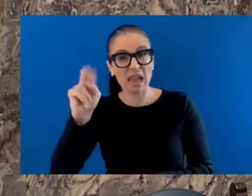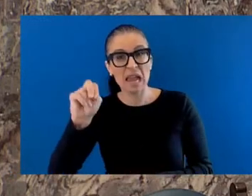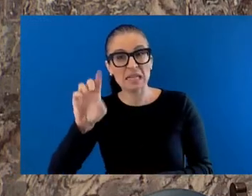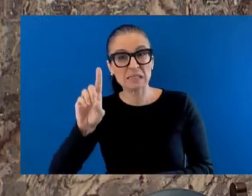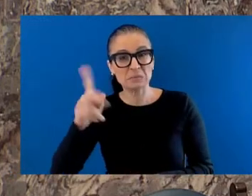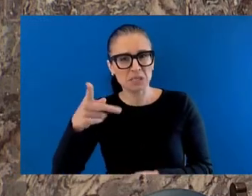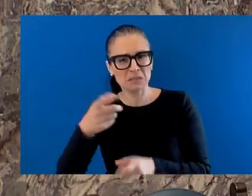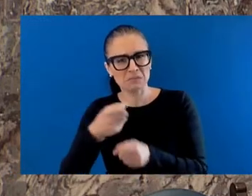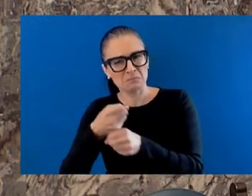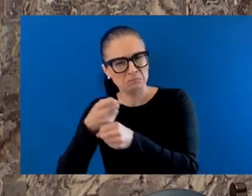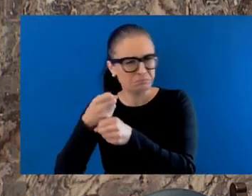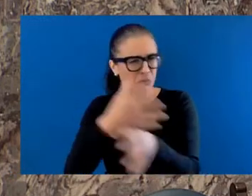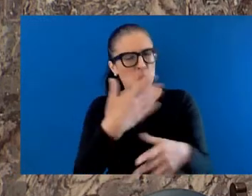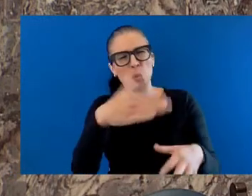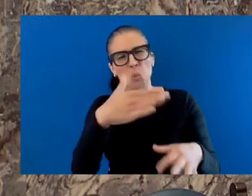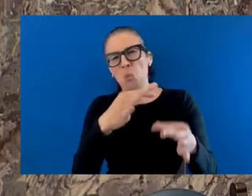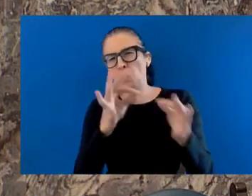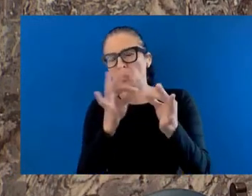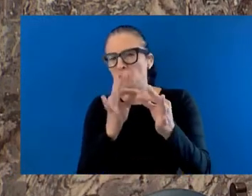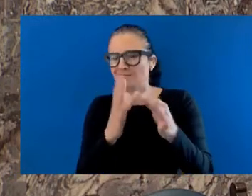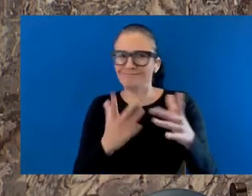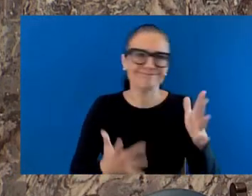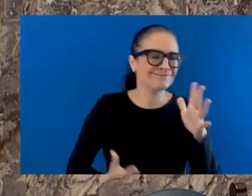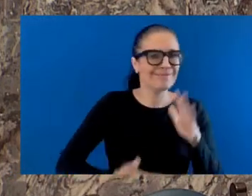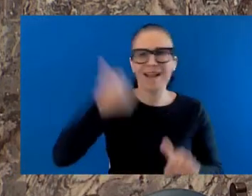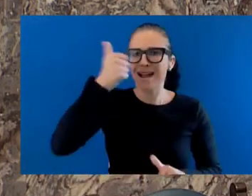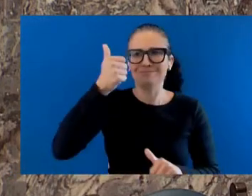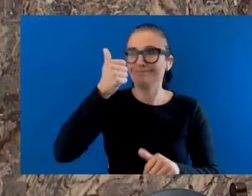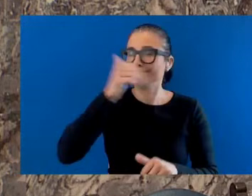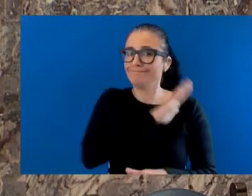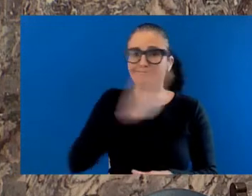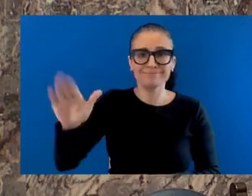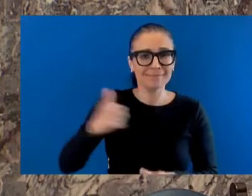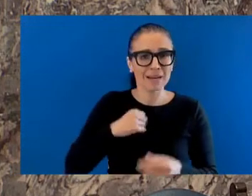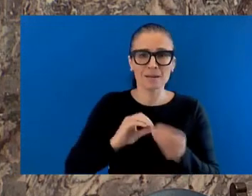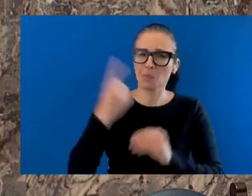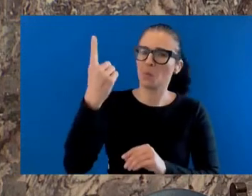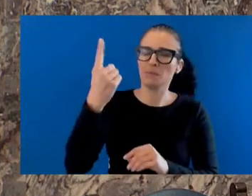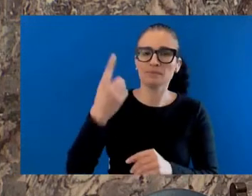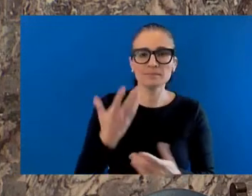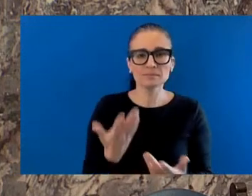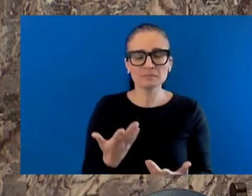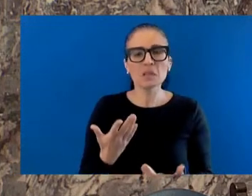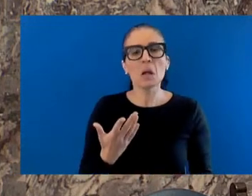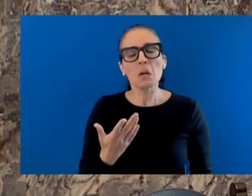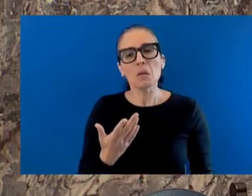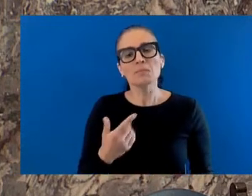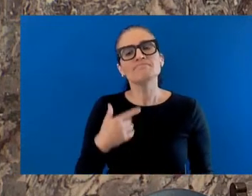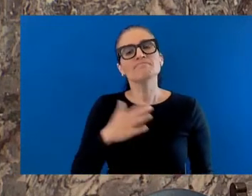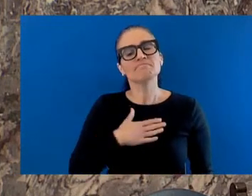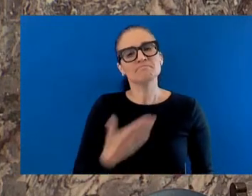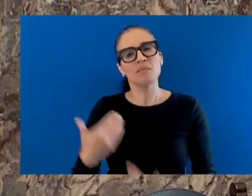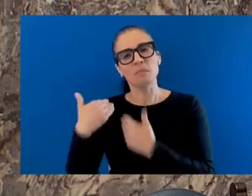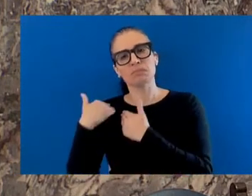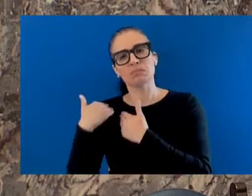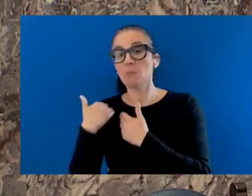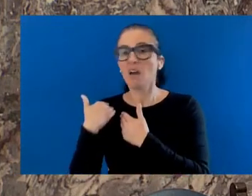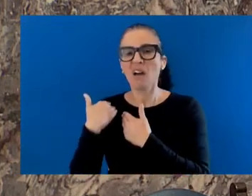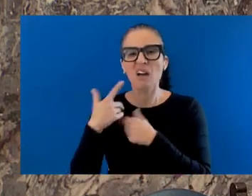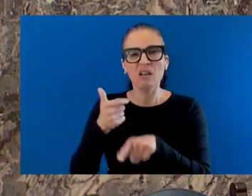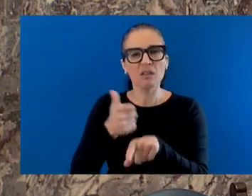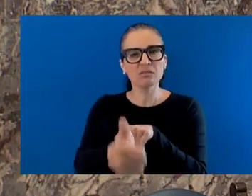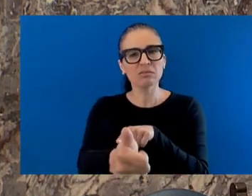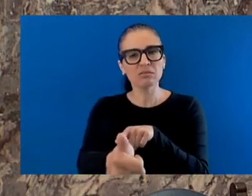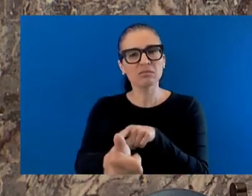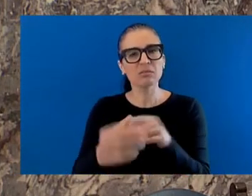blamed gouging. They set up an expensive website to duplicate GasBuddy.com, and then they did nothing.